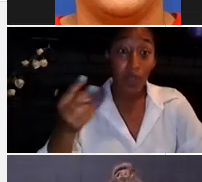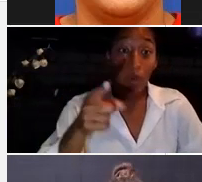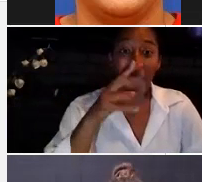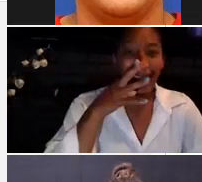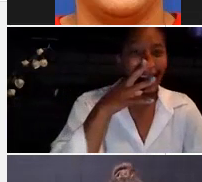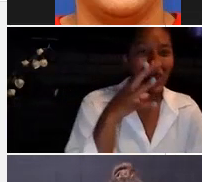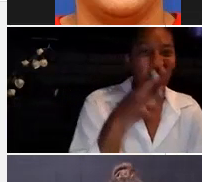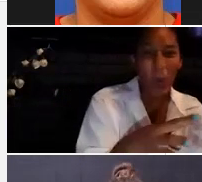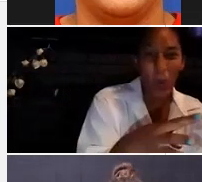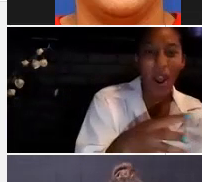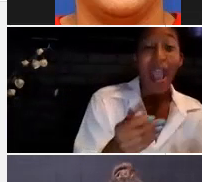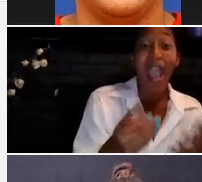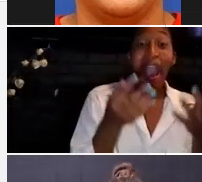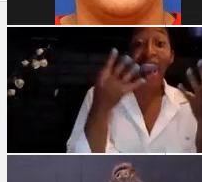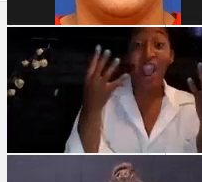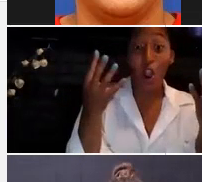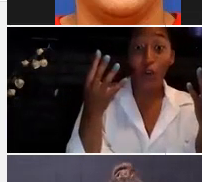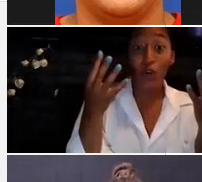big,